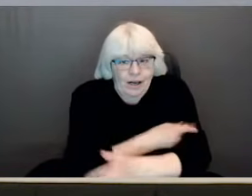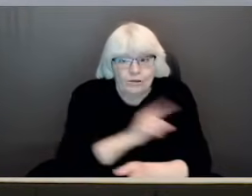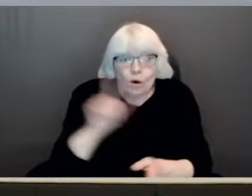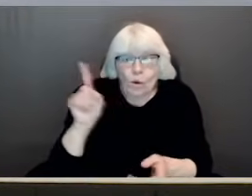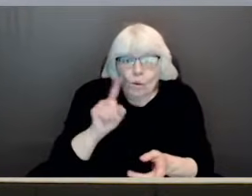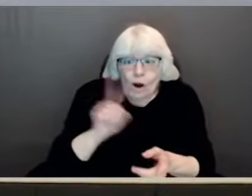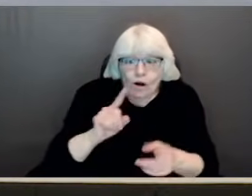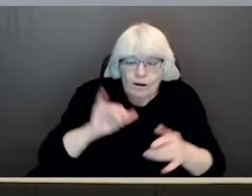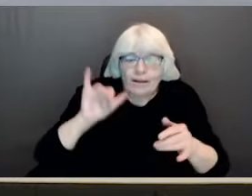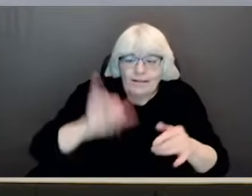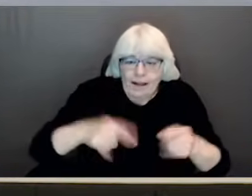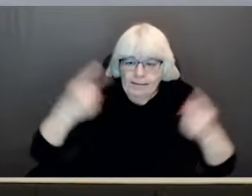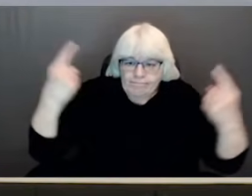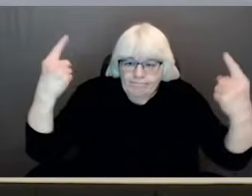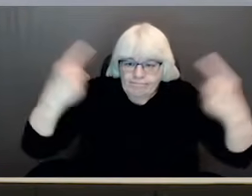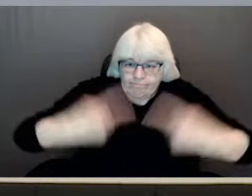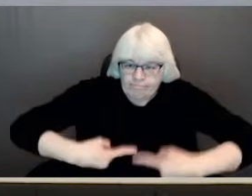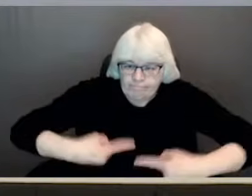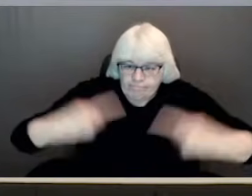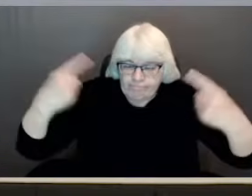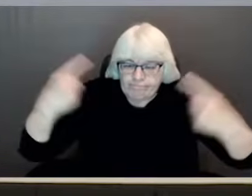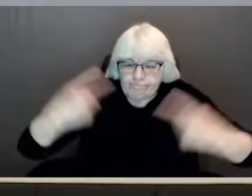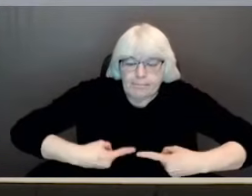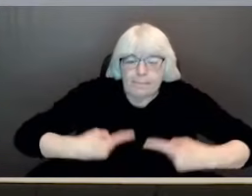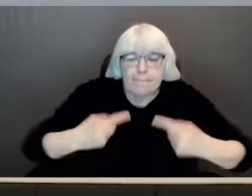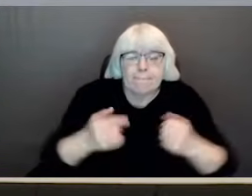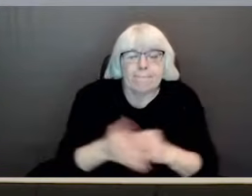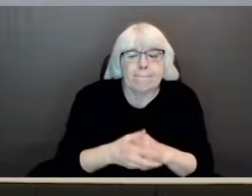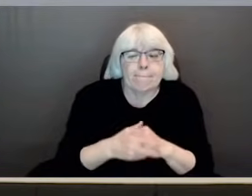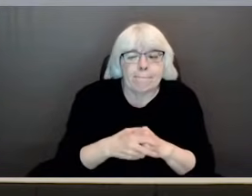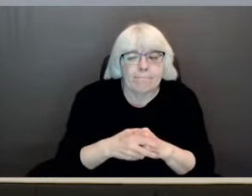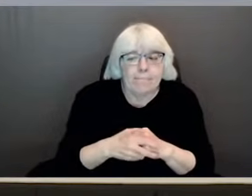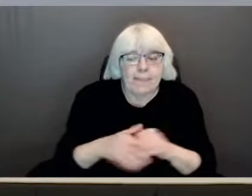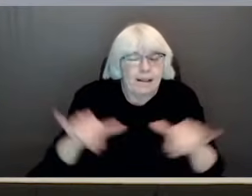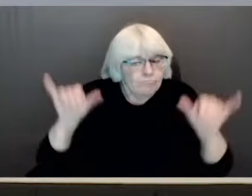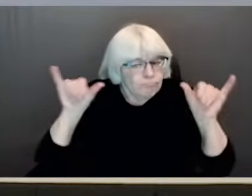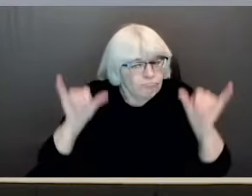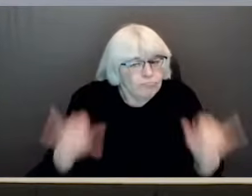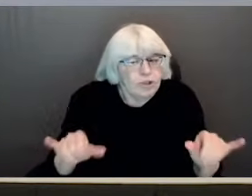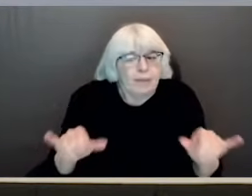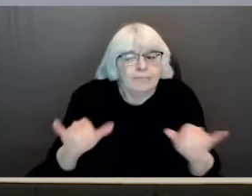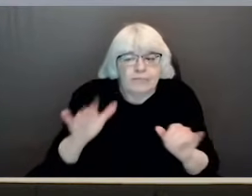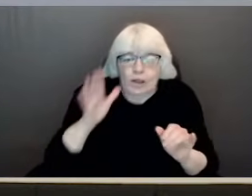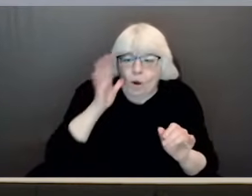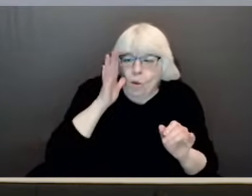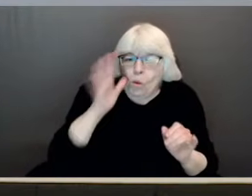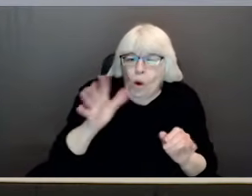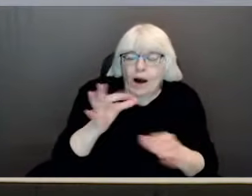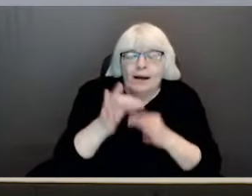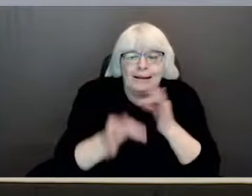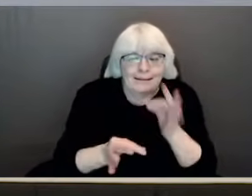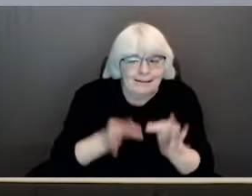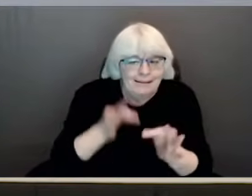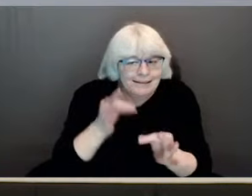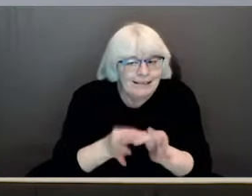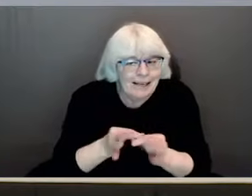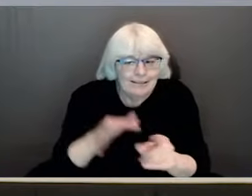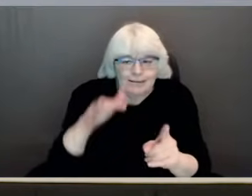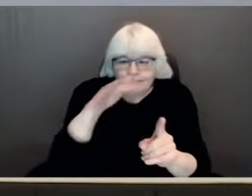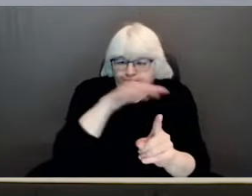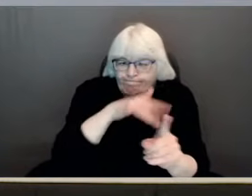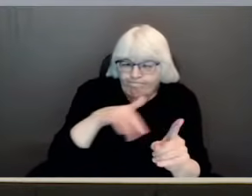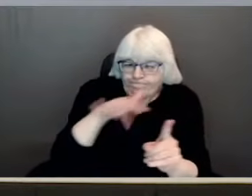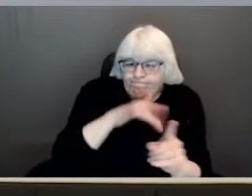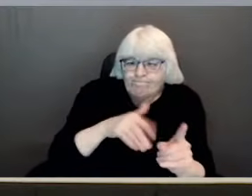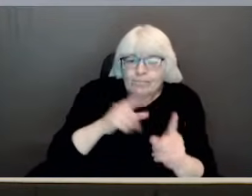only. Screening and testing at the points of entry will still be required. A PEI VaxPass medical